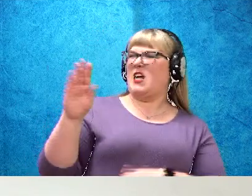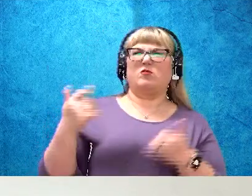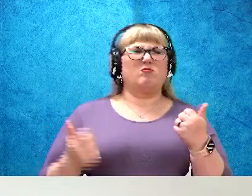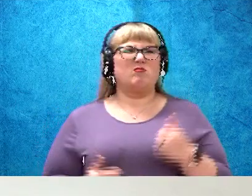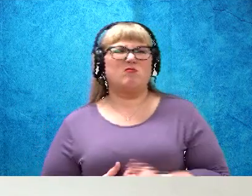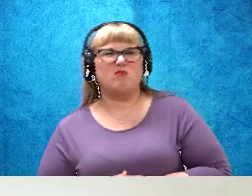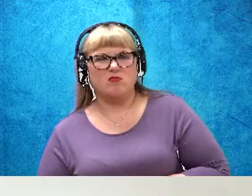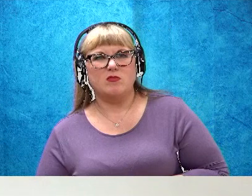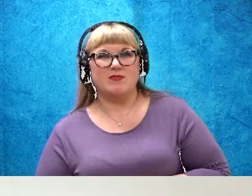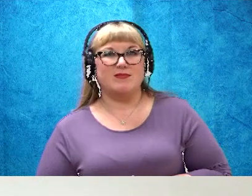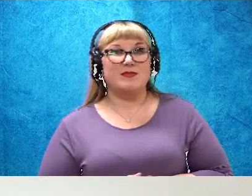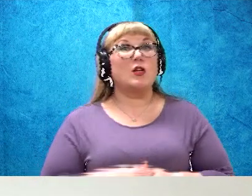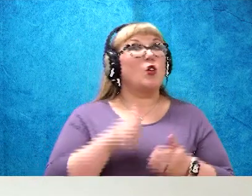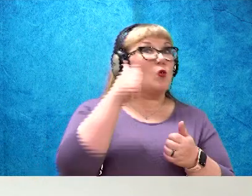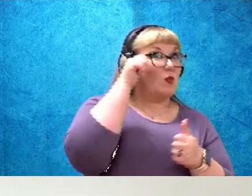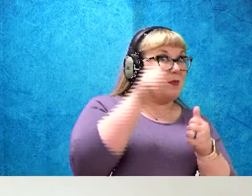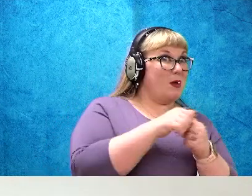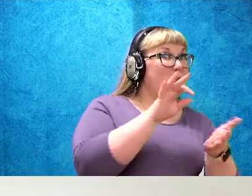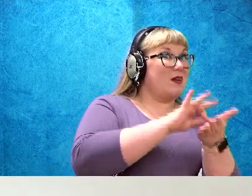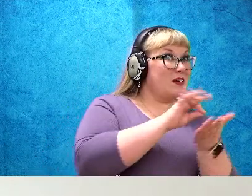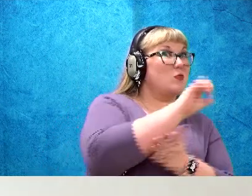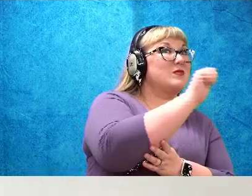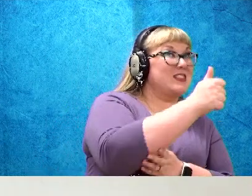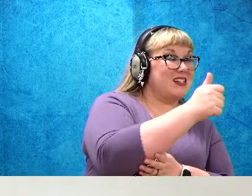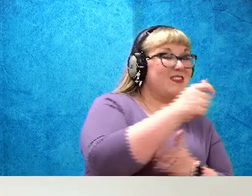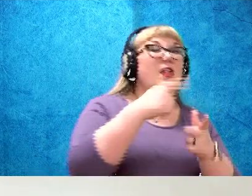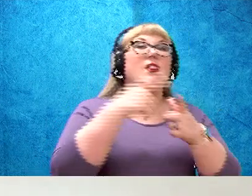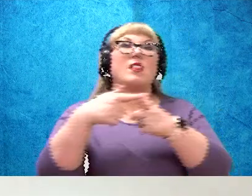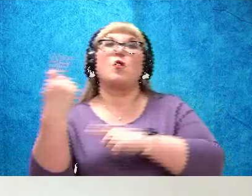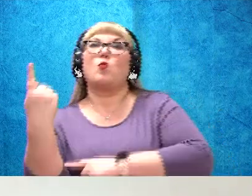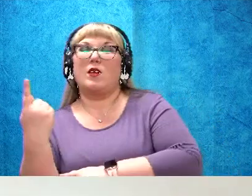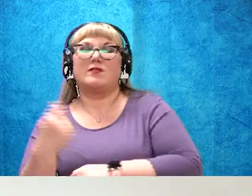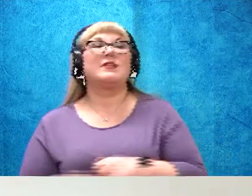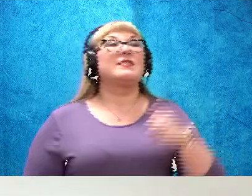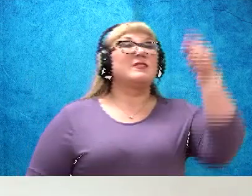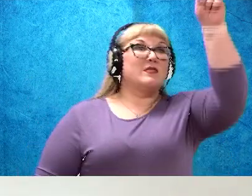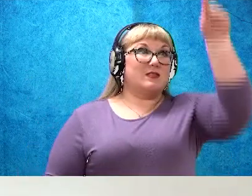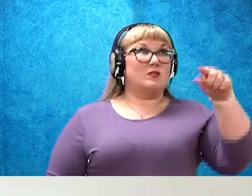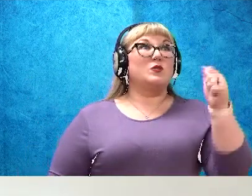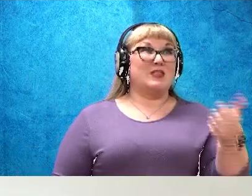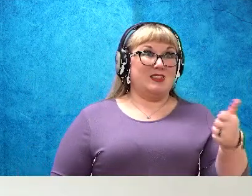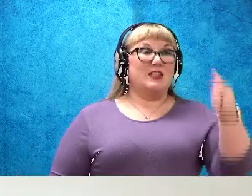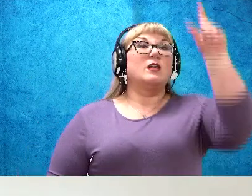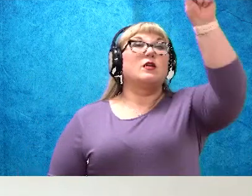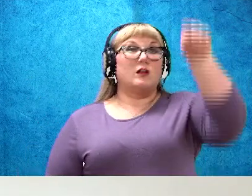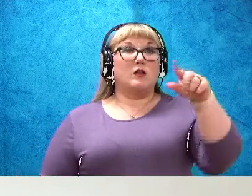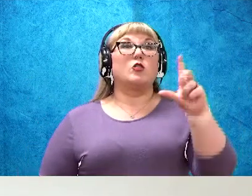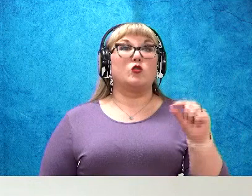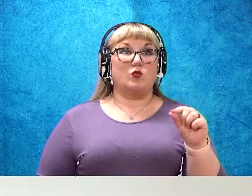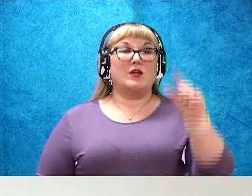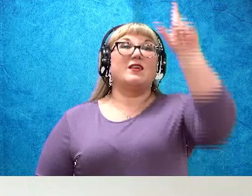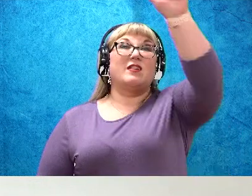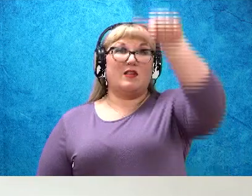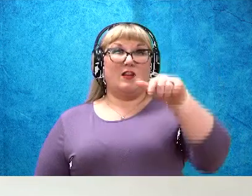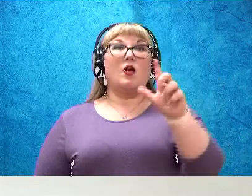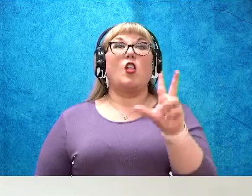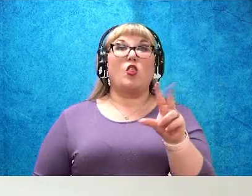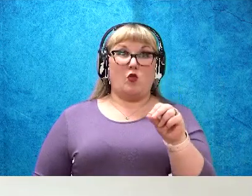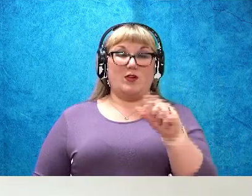Remember to count by your tens and then your ones. 10, 20,